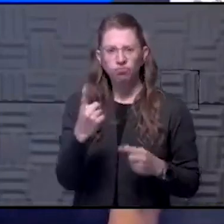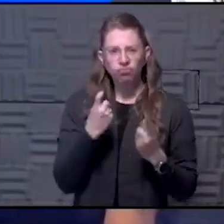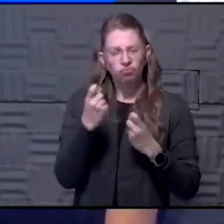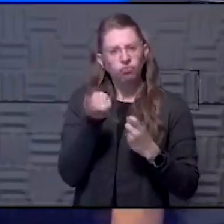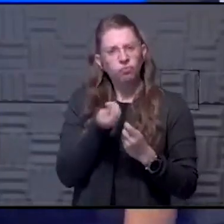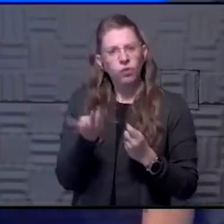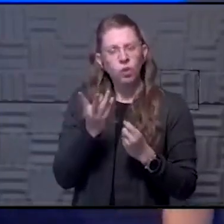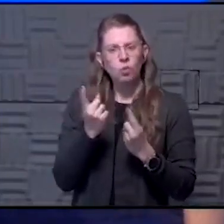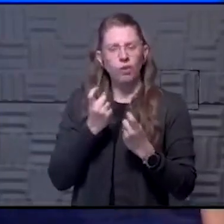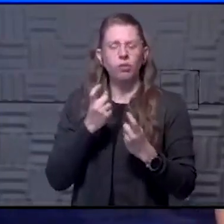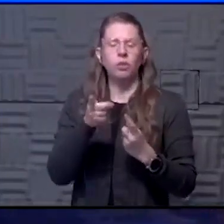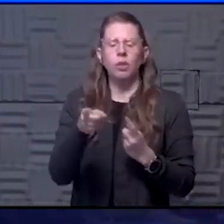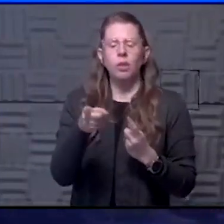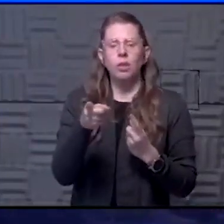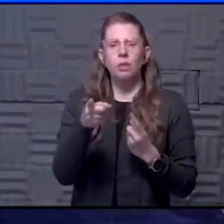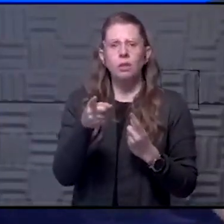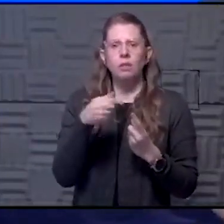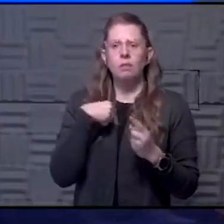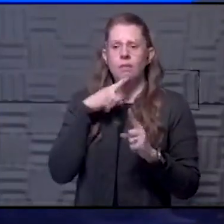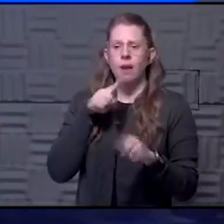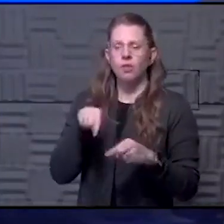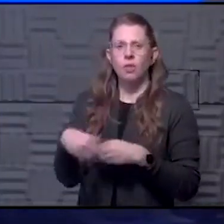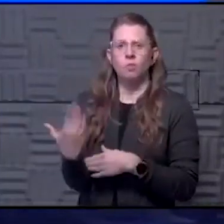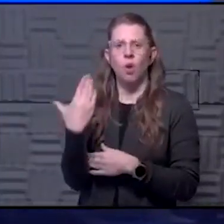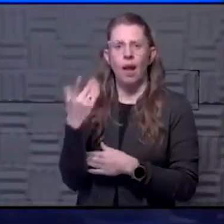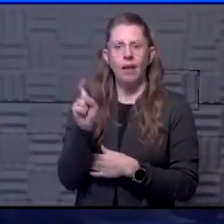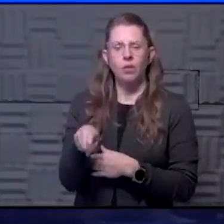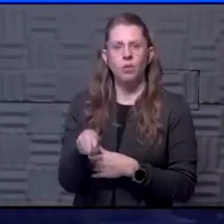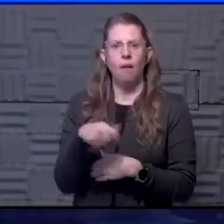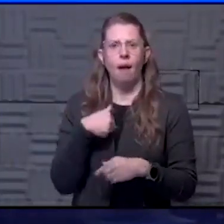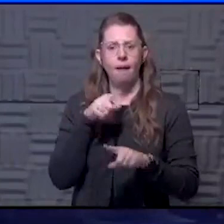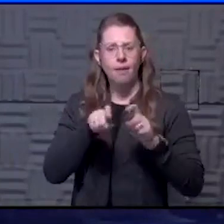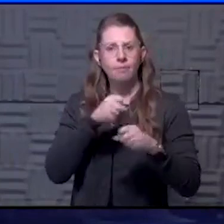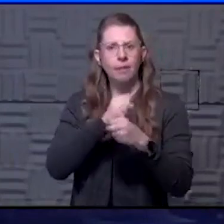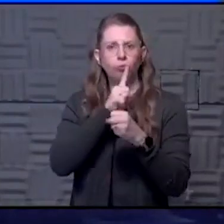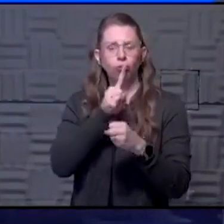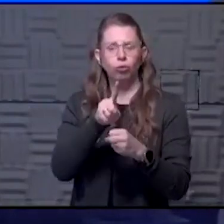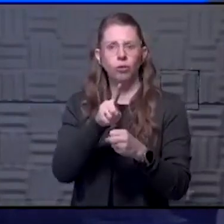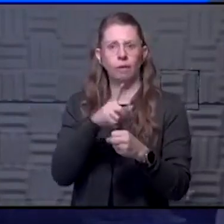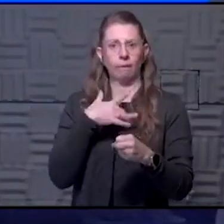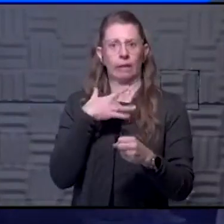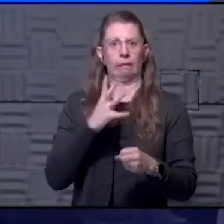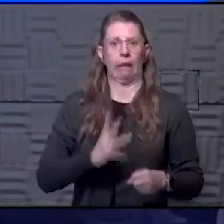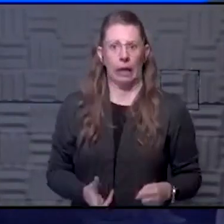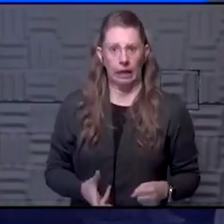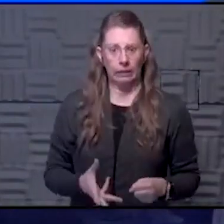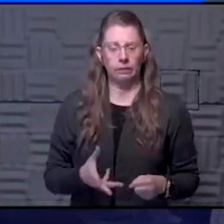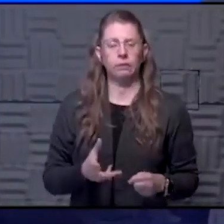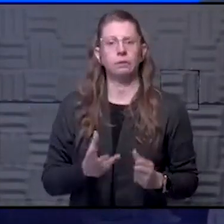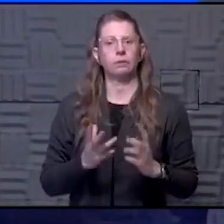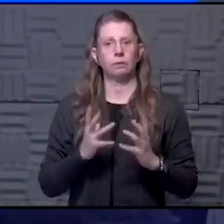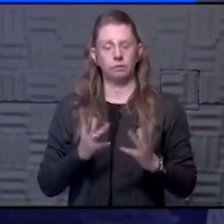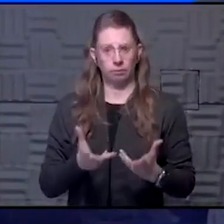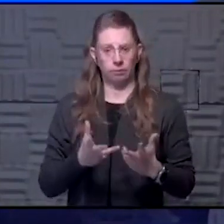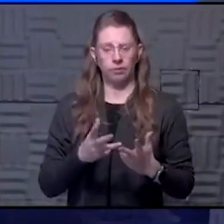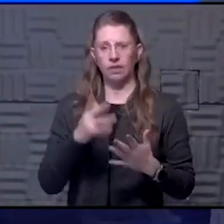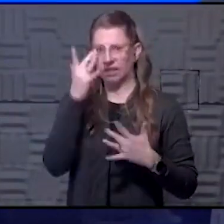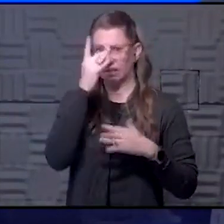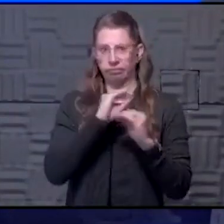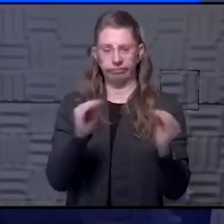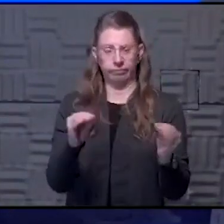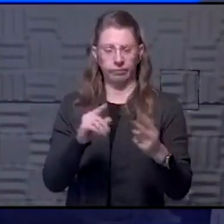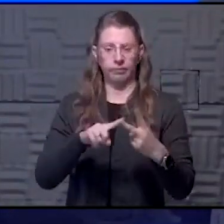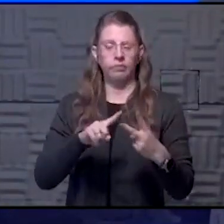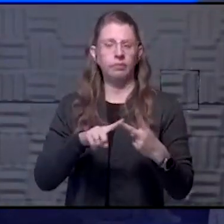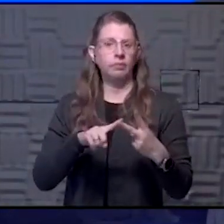couple of questions. What were some of the questions I had to answer this morning? This morning, I'd ask you to make sure that you're feeling fine. Yes, and I'm feeling good. Sick. And